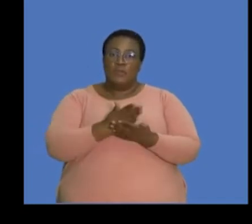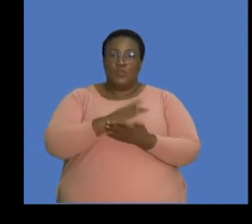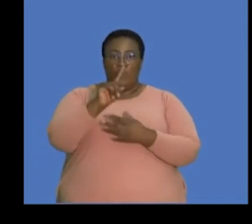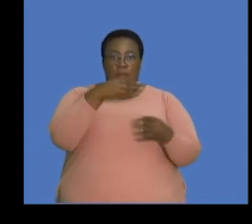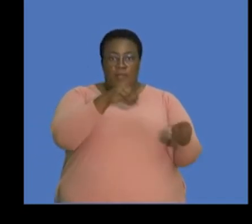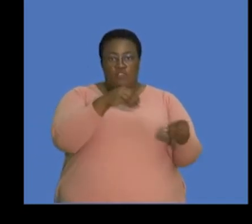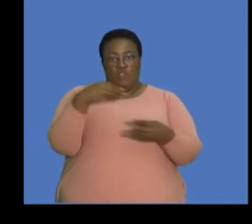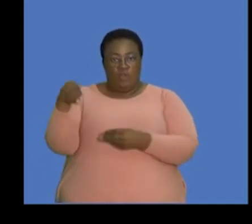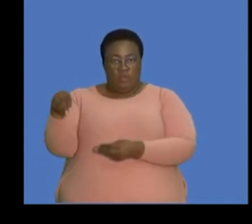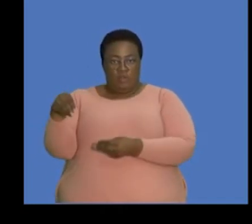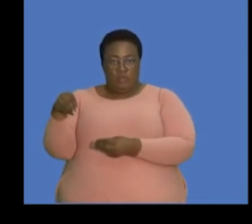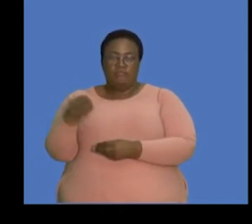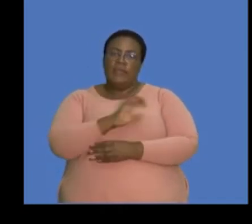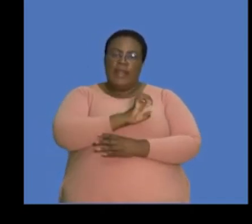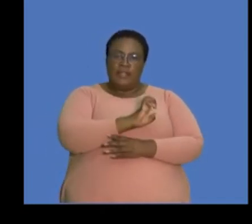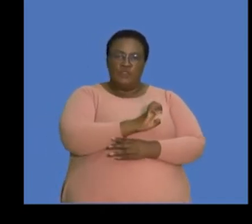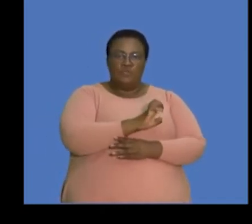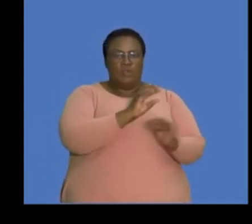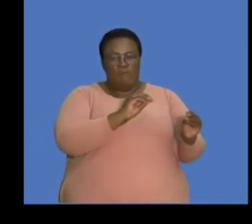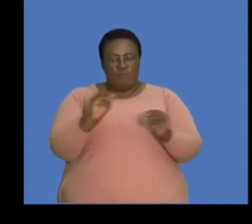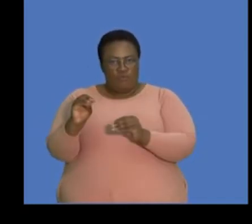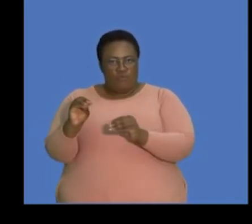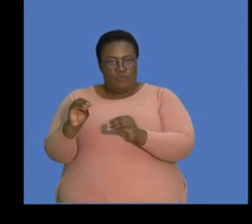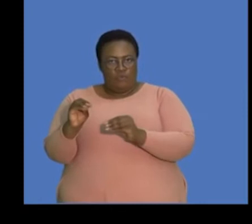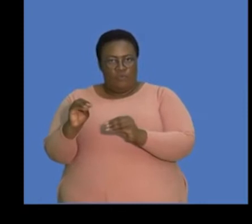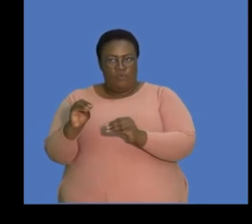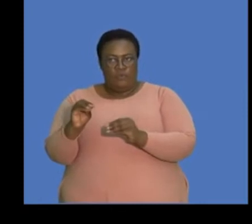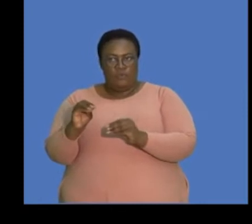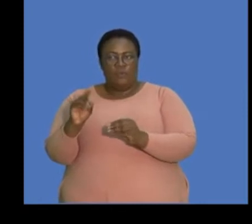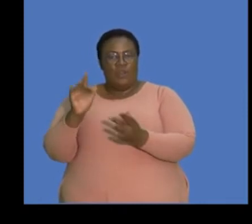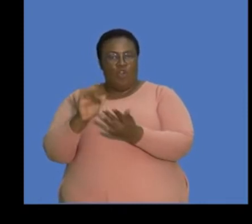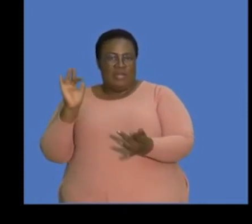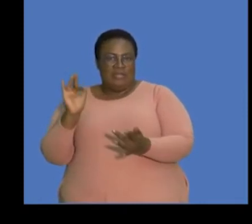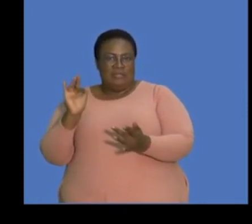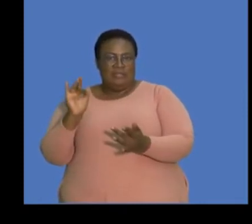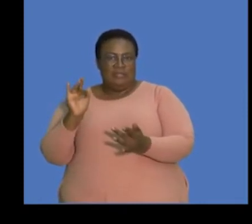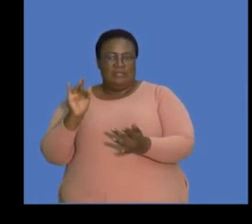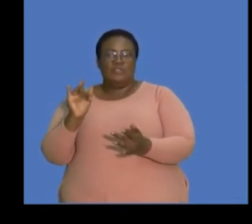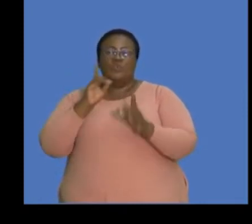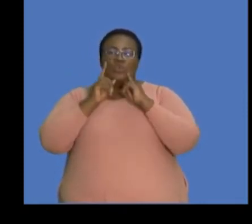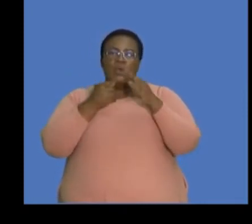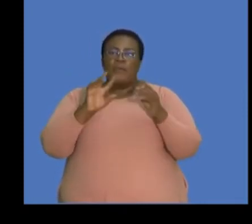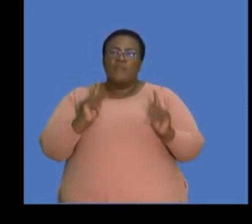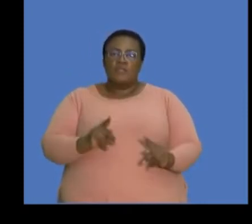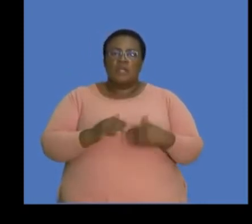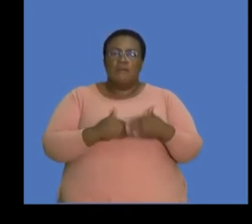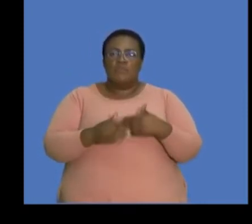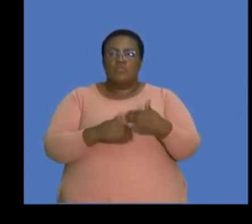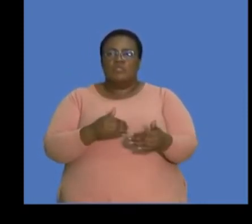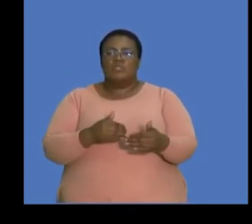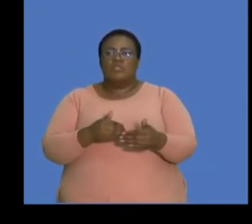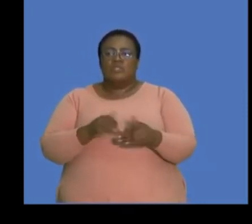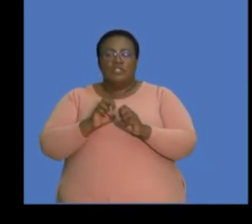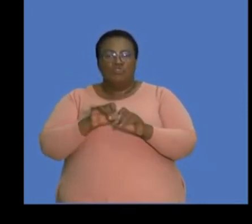charge between materials, okay, electrons move, they okay through the contact. So we've spoken about the